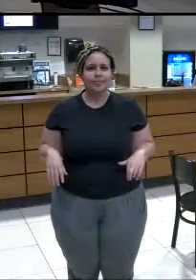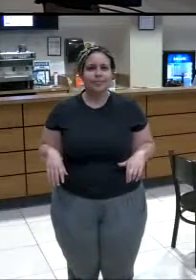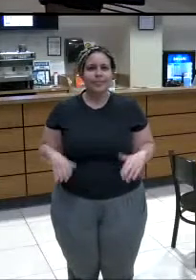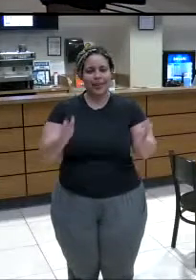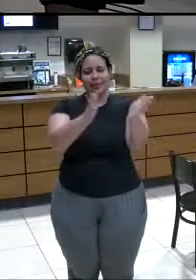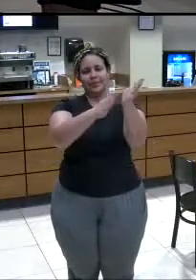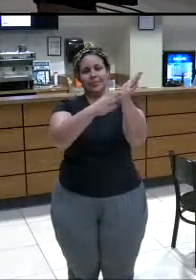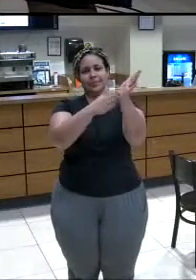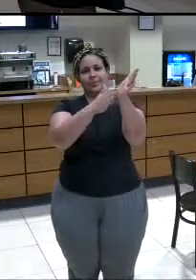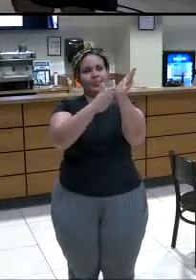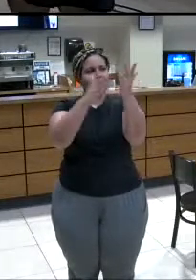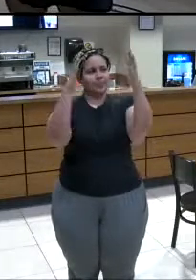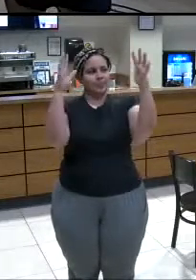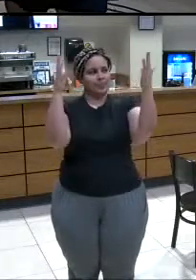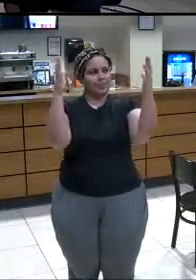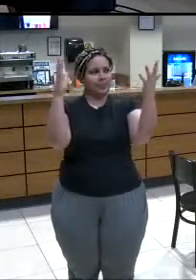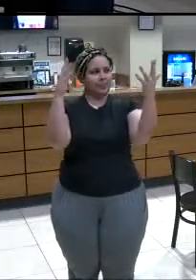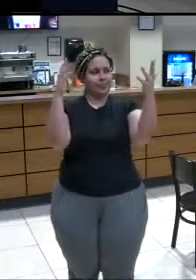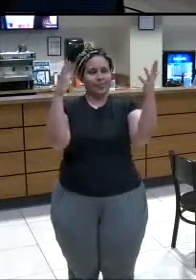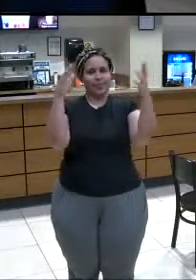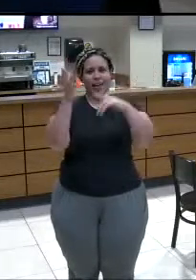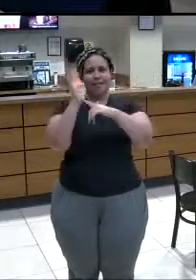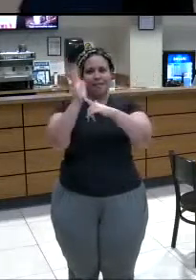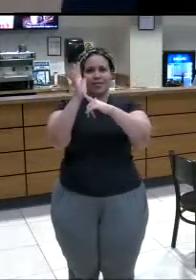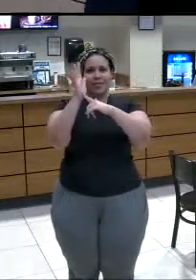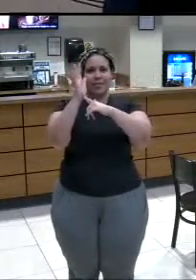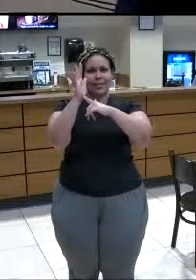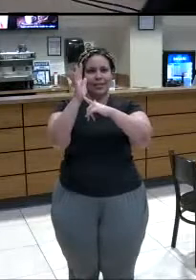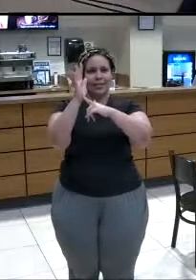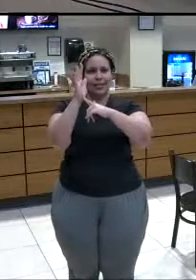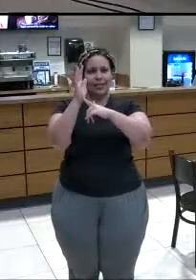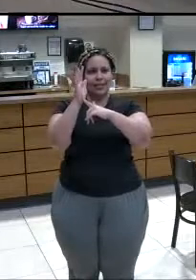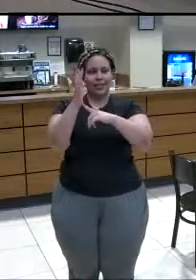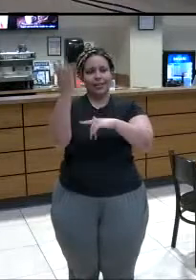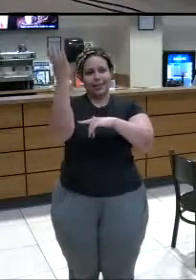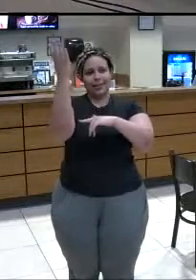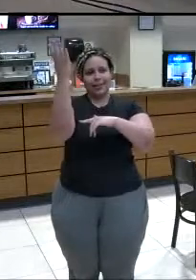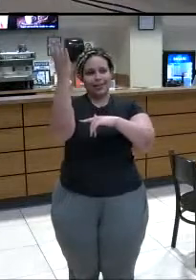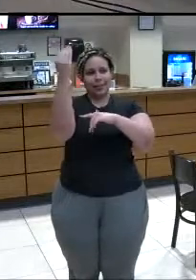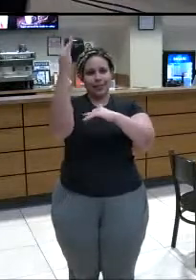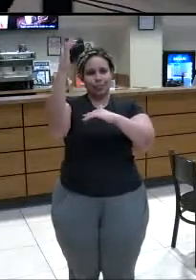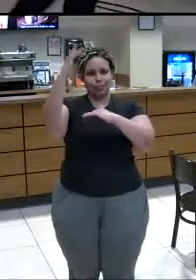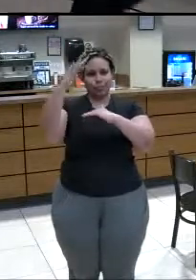a hand then for 5 seconds. Down from 14, you may have a seat again. Thank you.